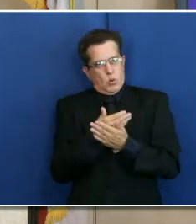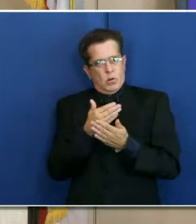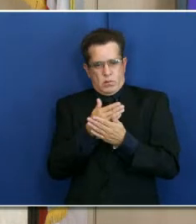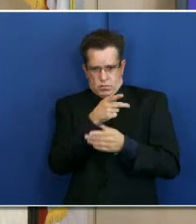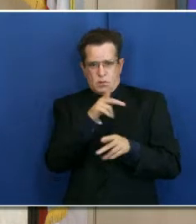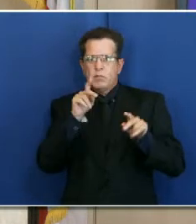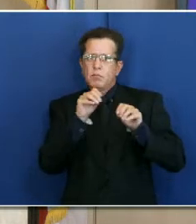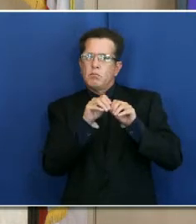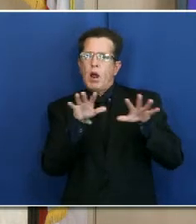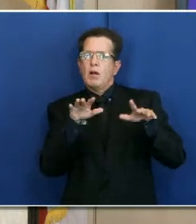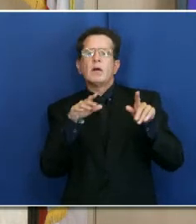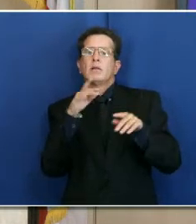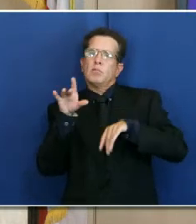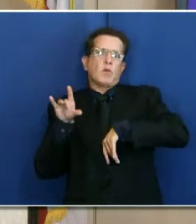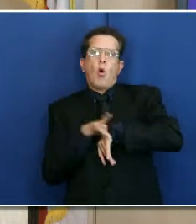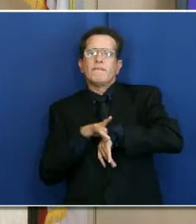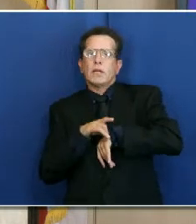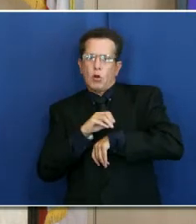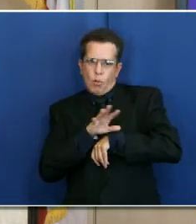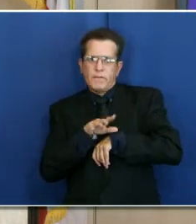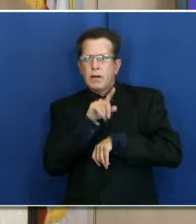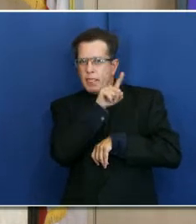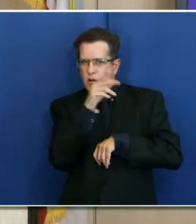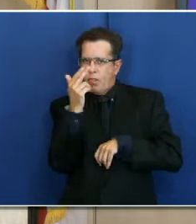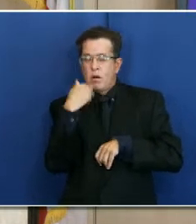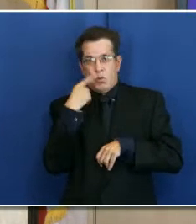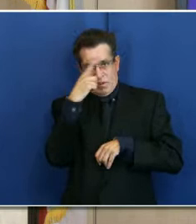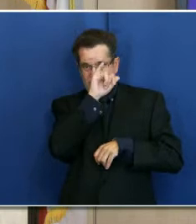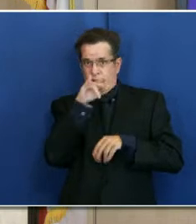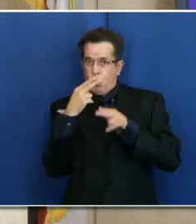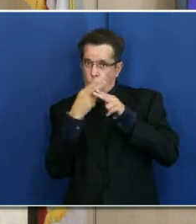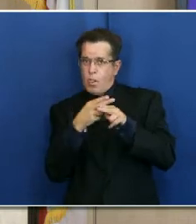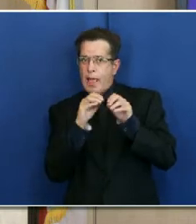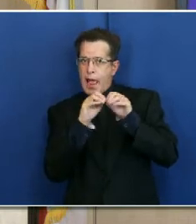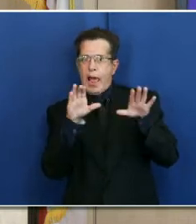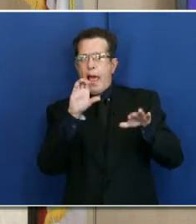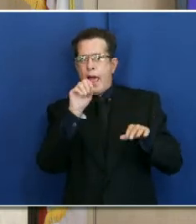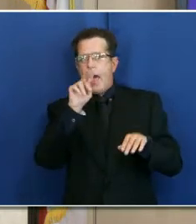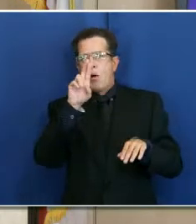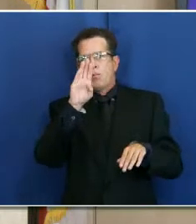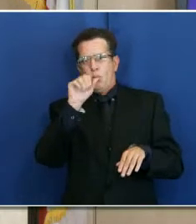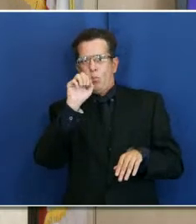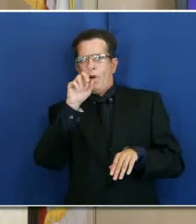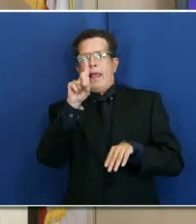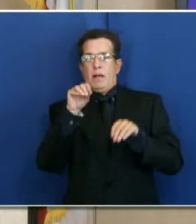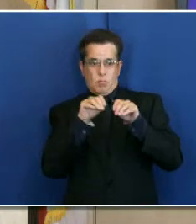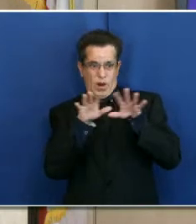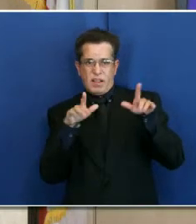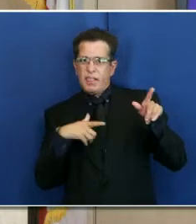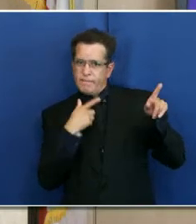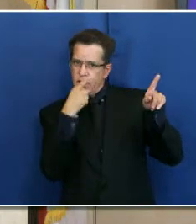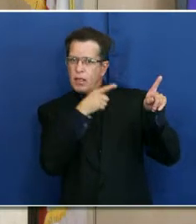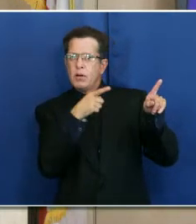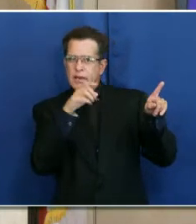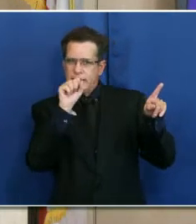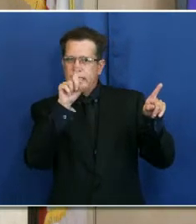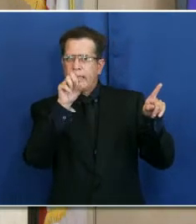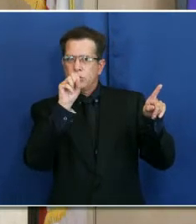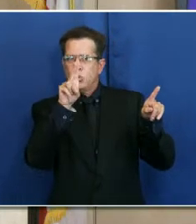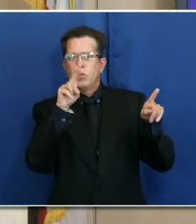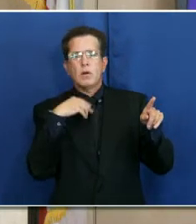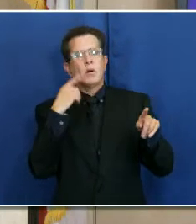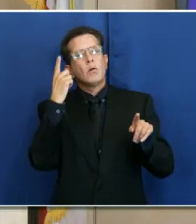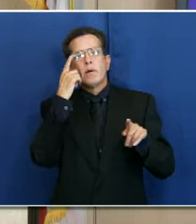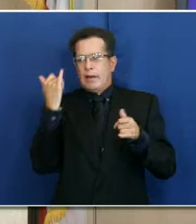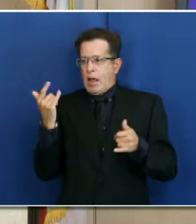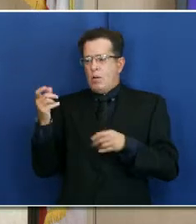on campus, and so my question is this considered an outbreak? And then a follow-up question, while most of the learning is virtual, how